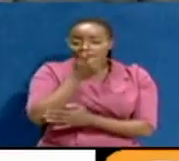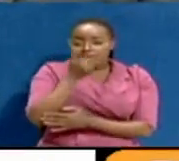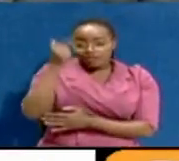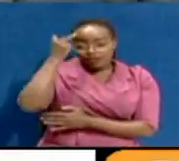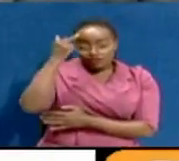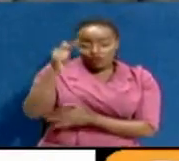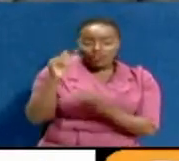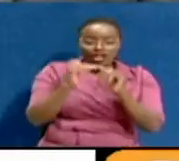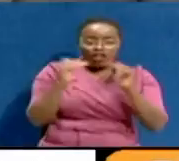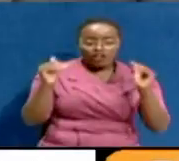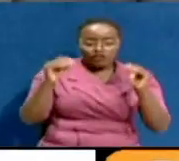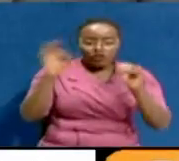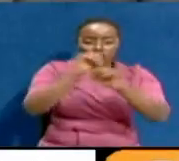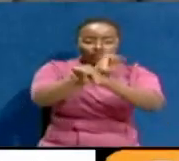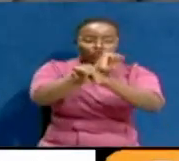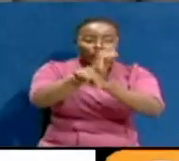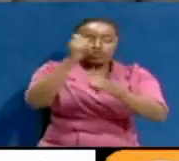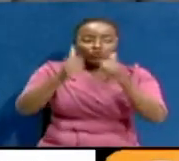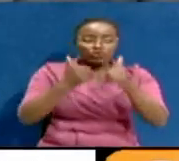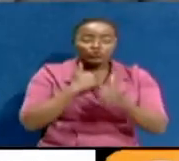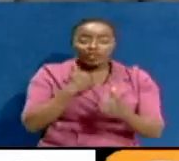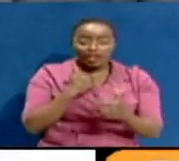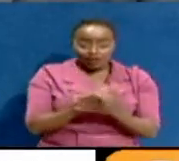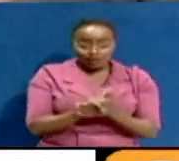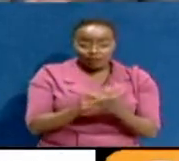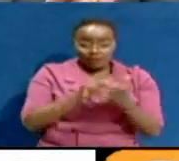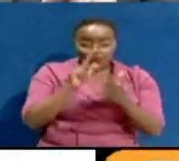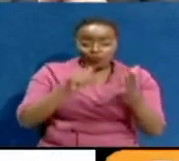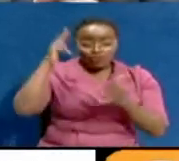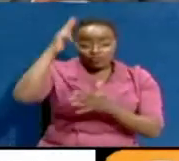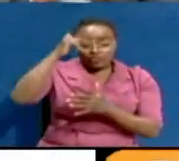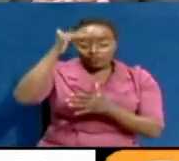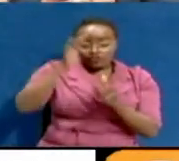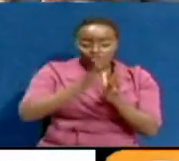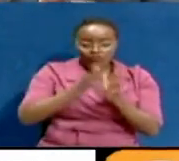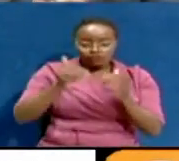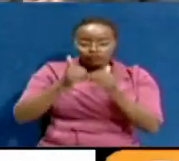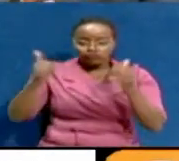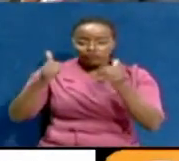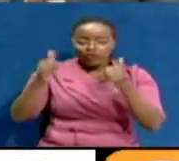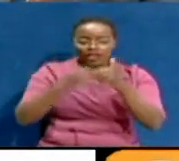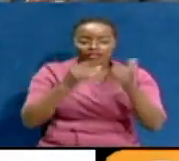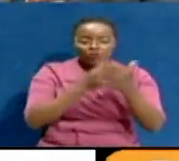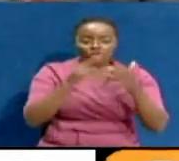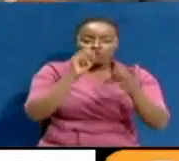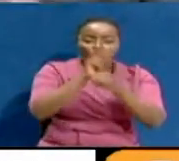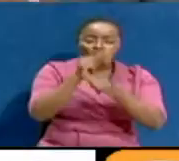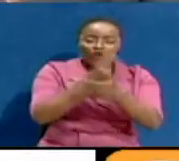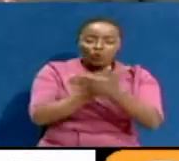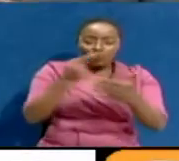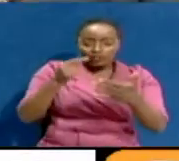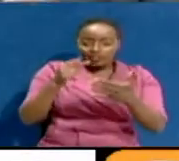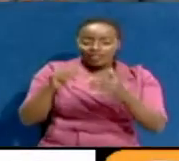the overall level of protection that you're going to get. So the reason for spacing it out at 8 weeks or 12 weeks and so on, really what we're looking at is a health